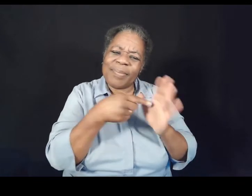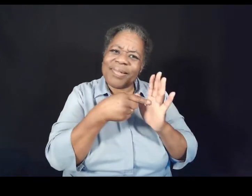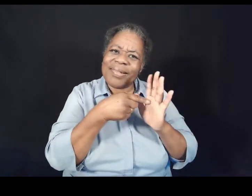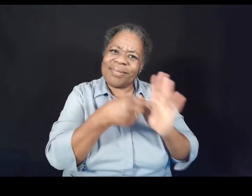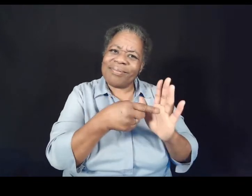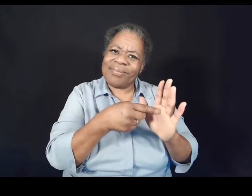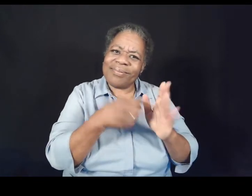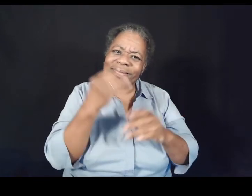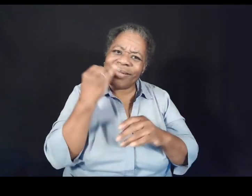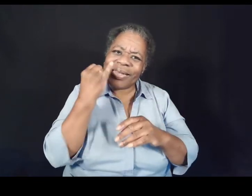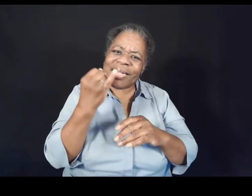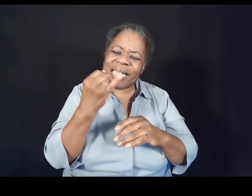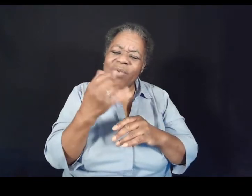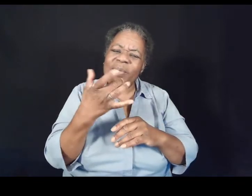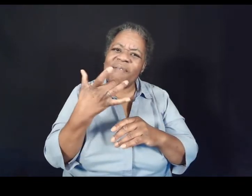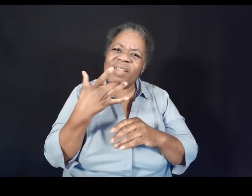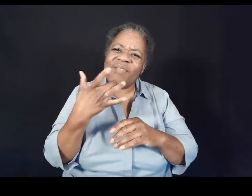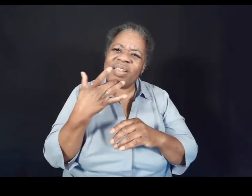word favoritism.